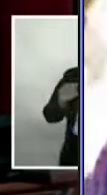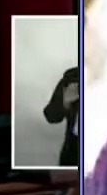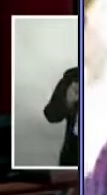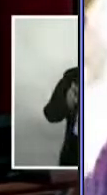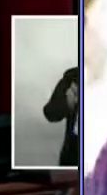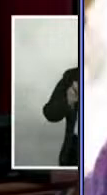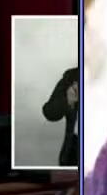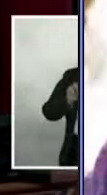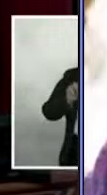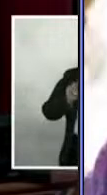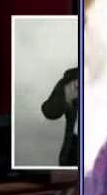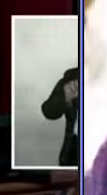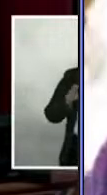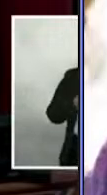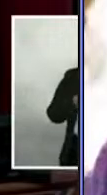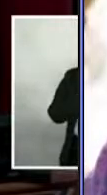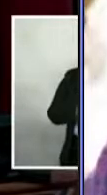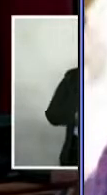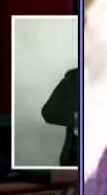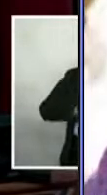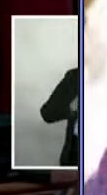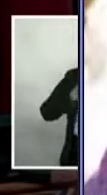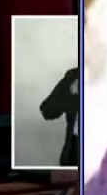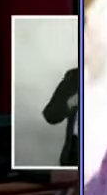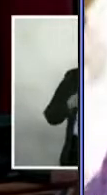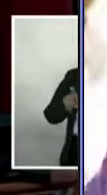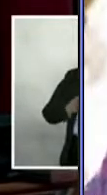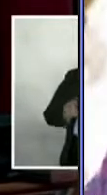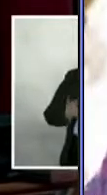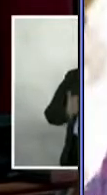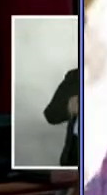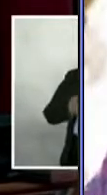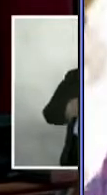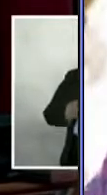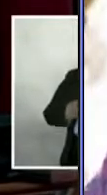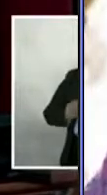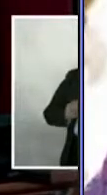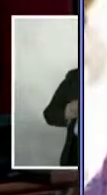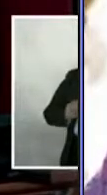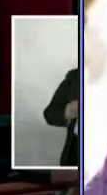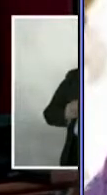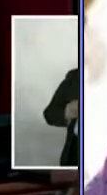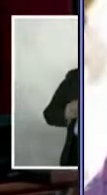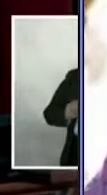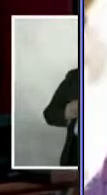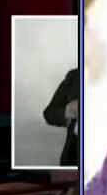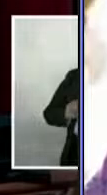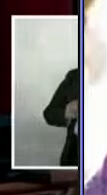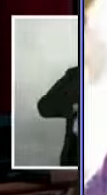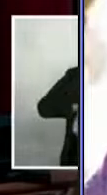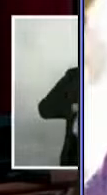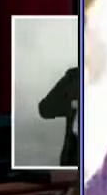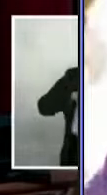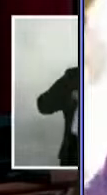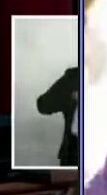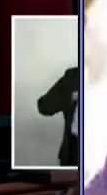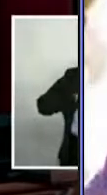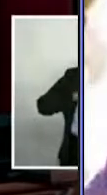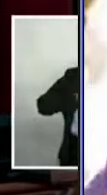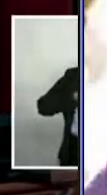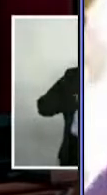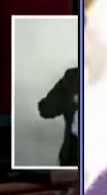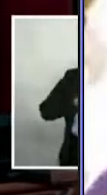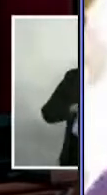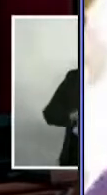has repetitively argued that IT investment must be a separate line item in all departments because condemnation